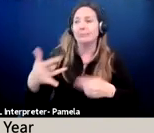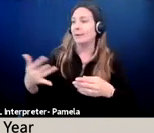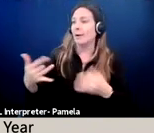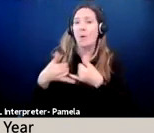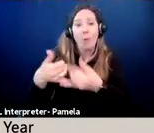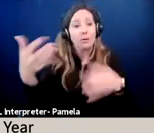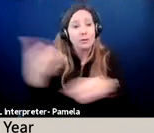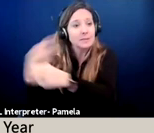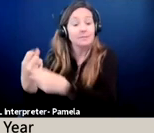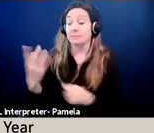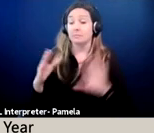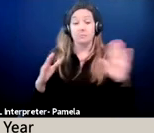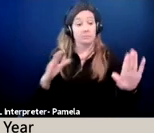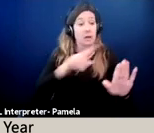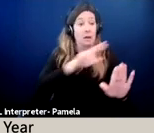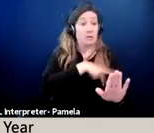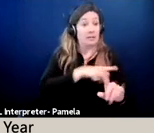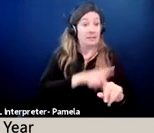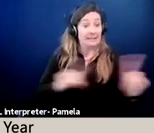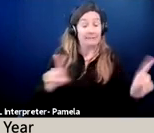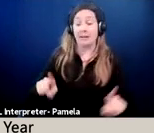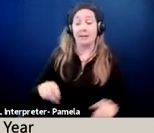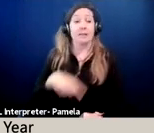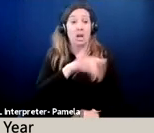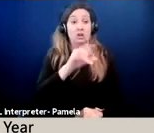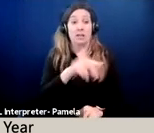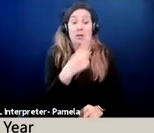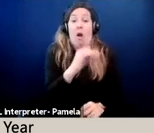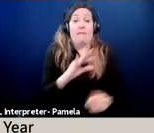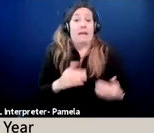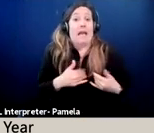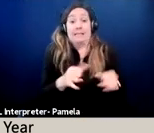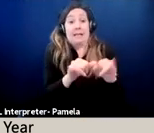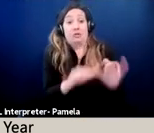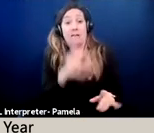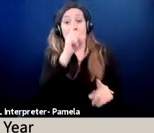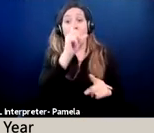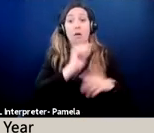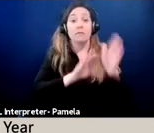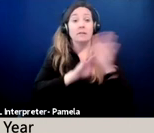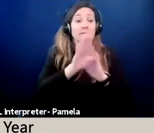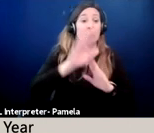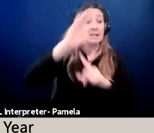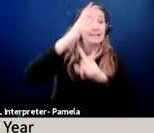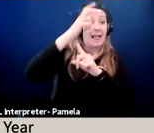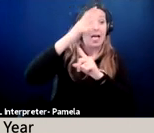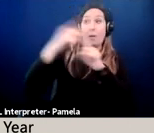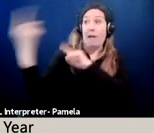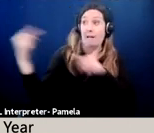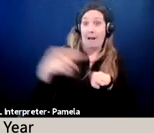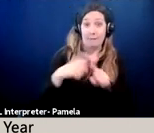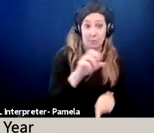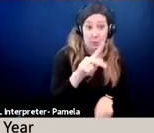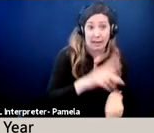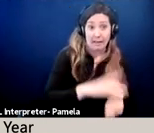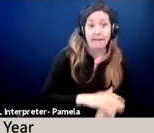different personalities. We've got Jason, who's an engineer. He was one of the youngest engineers for building satellites when he came out to Canada from the UK.